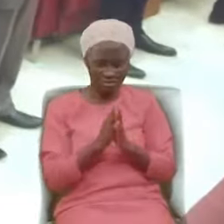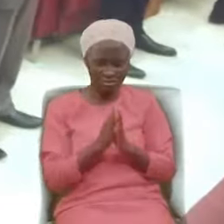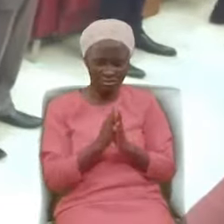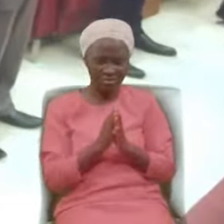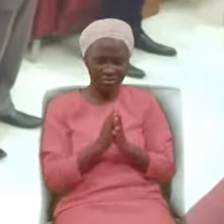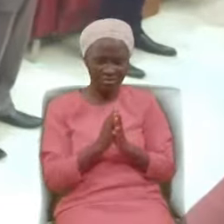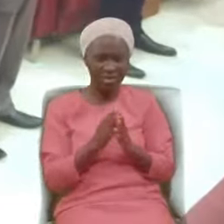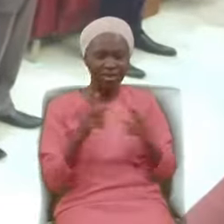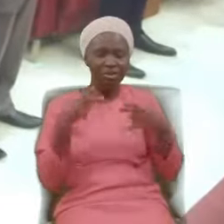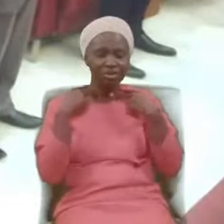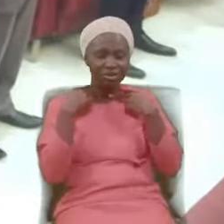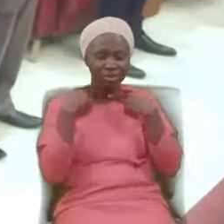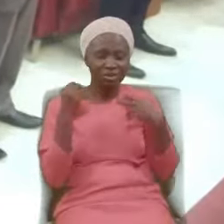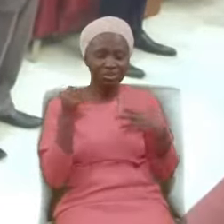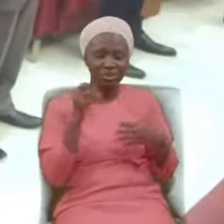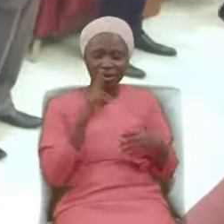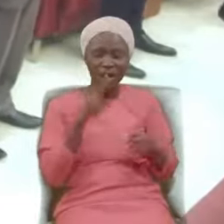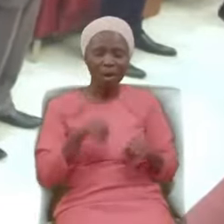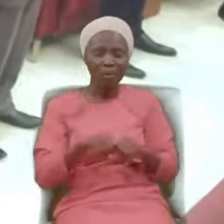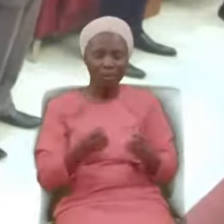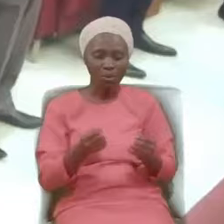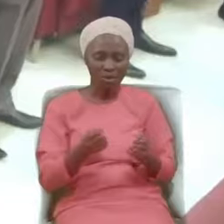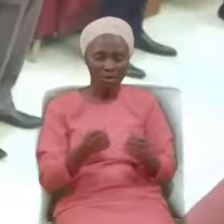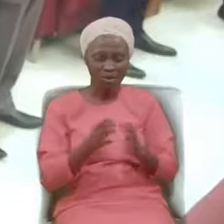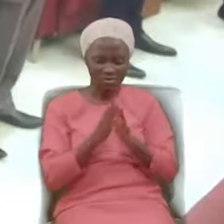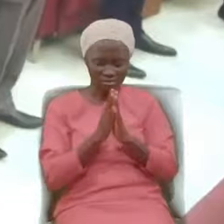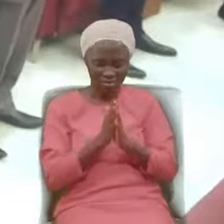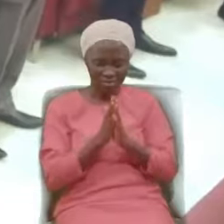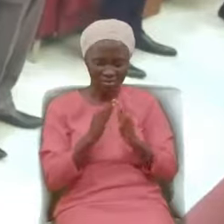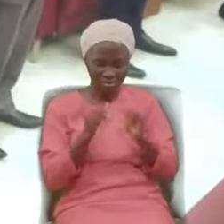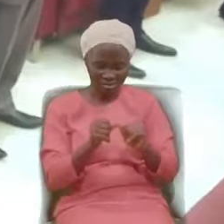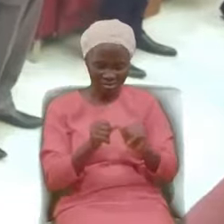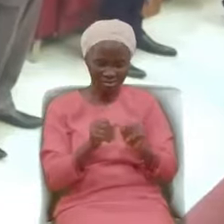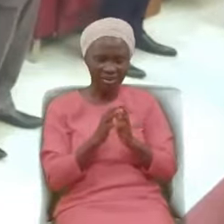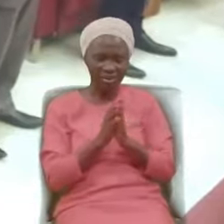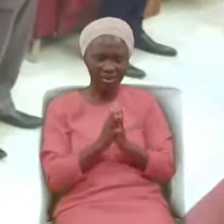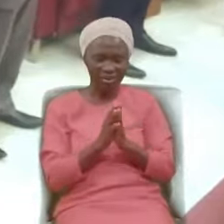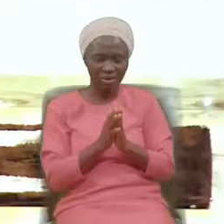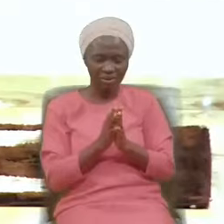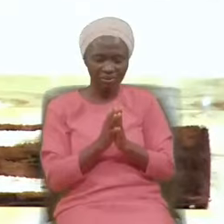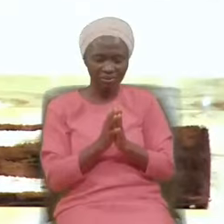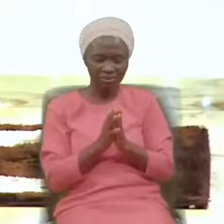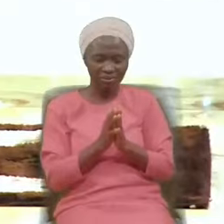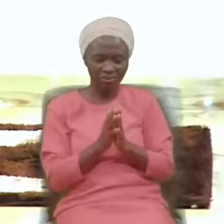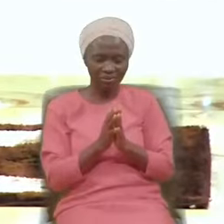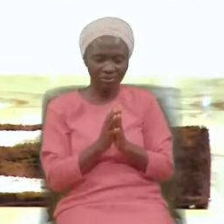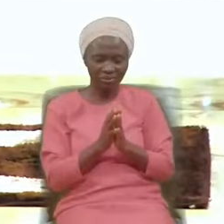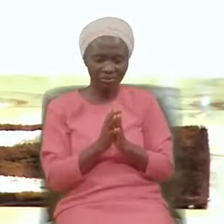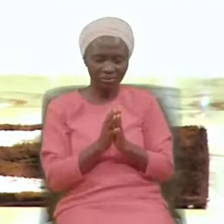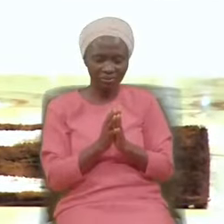The yokes are broken.